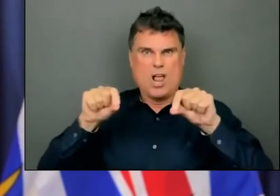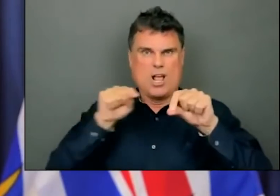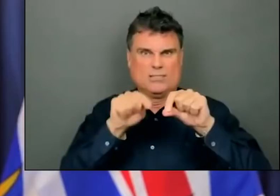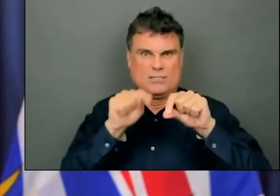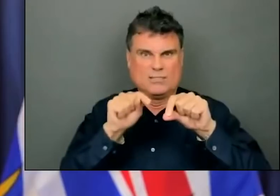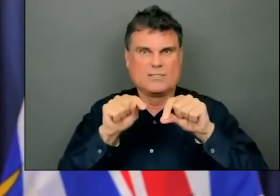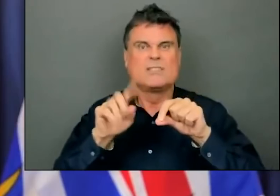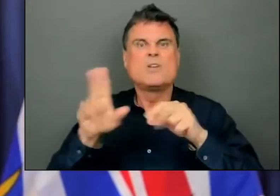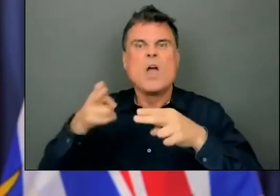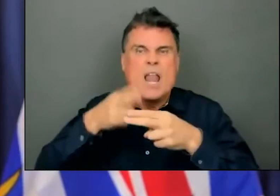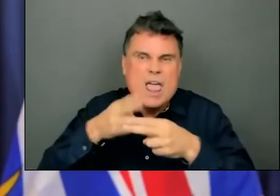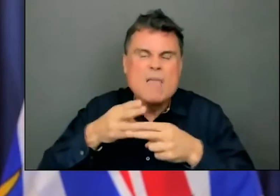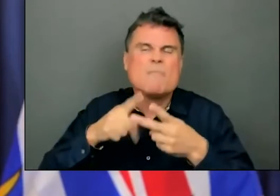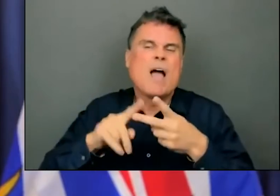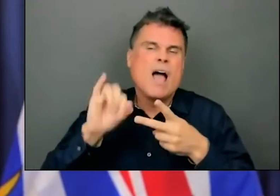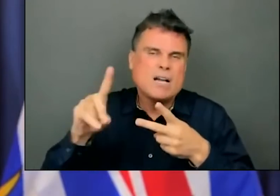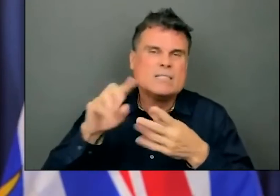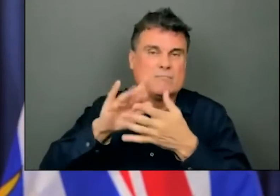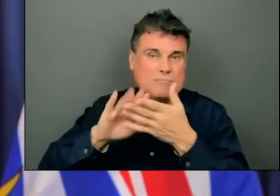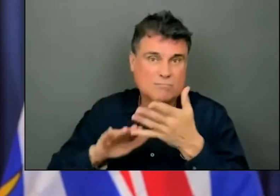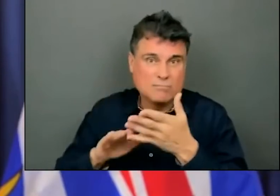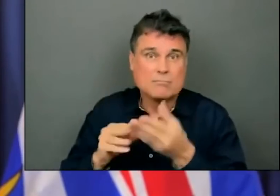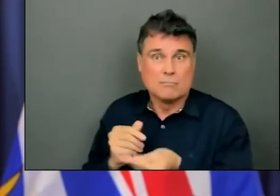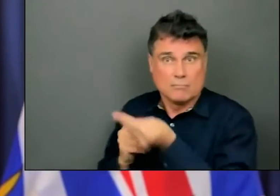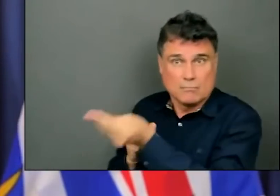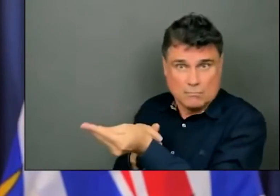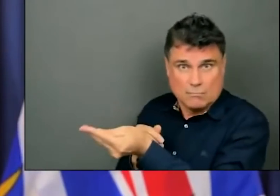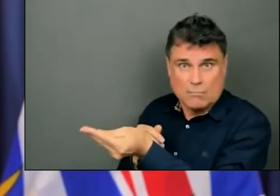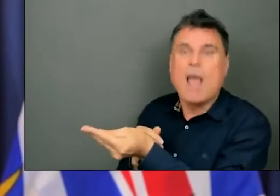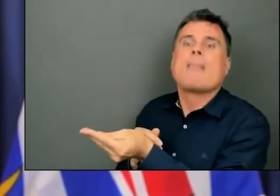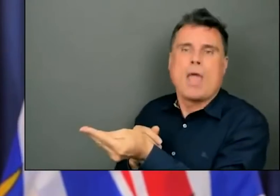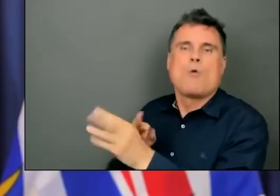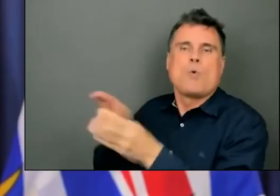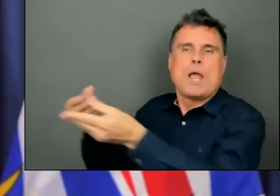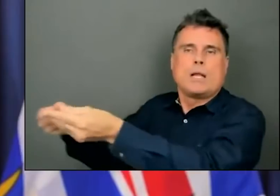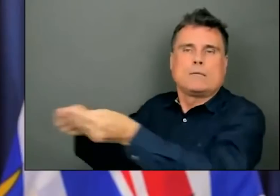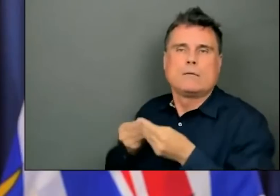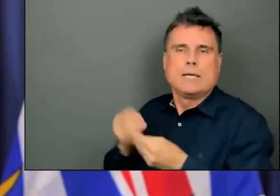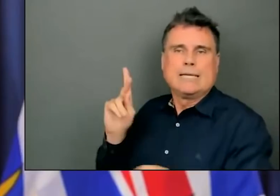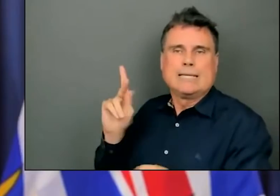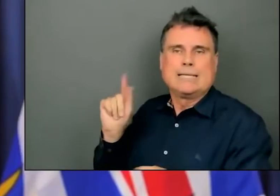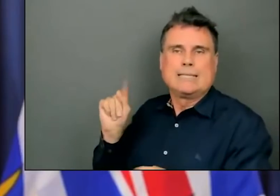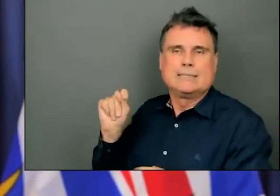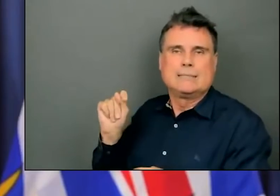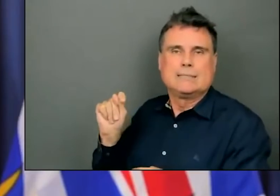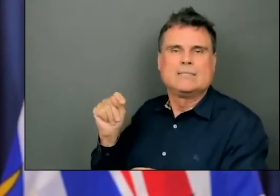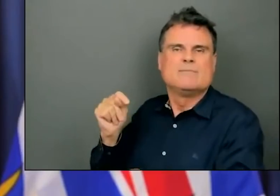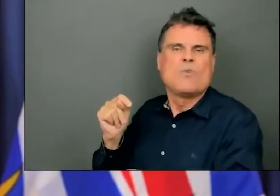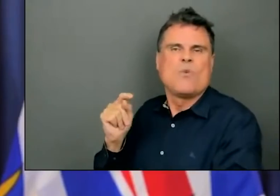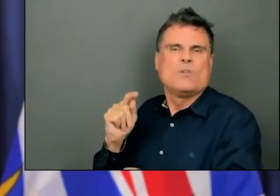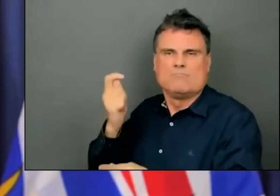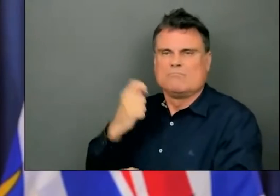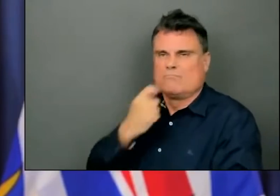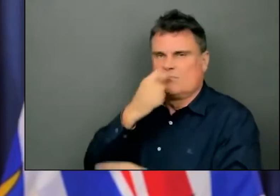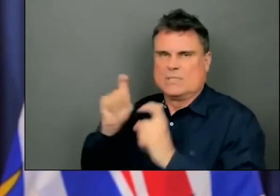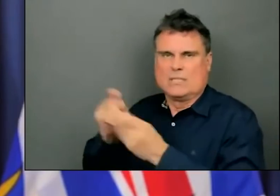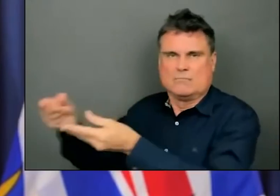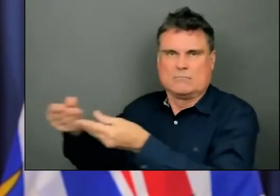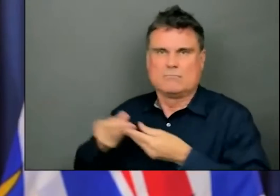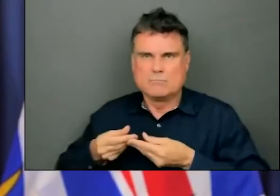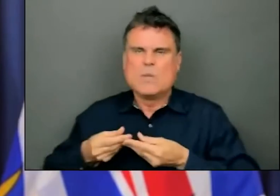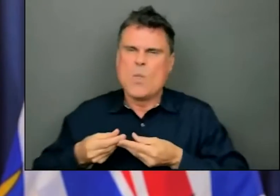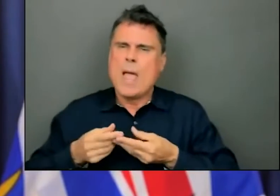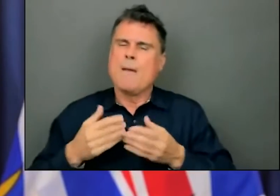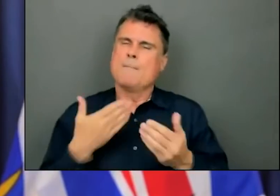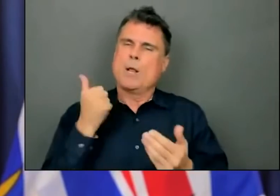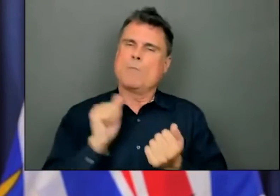your package of tests, so that you'll be able to have that at home. It's a good way to distribute them. It ensures, I think, a common